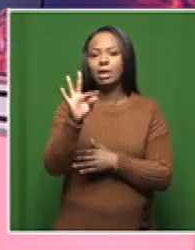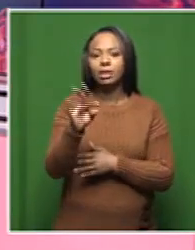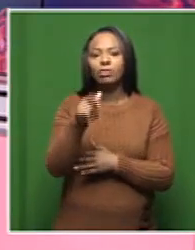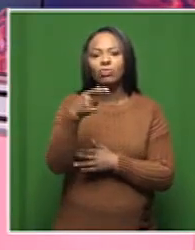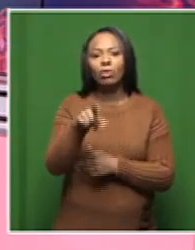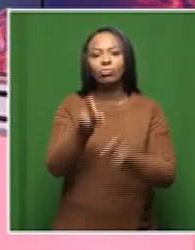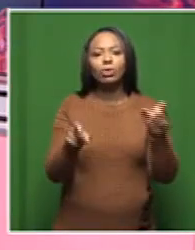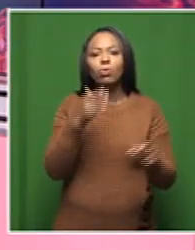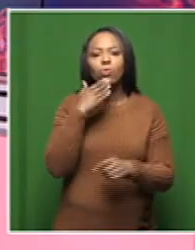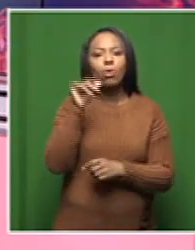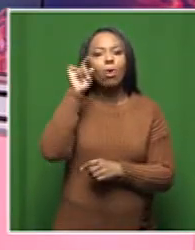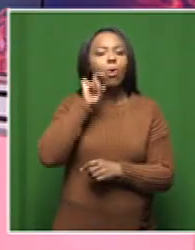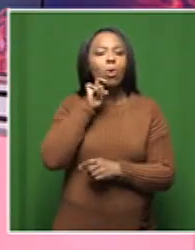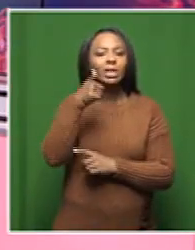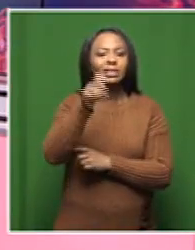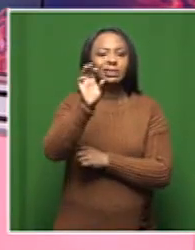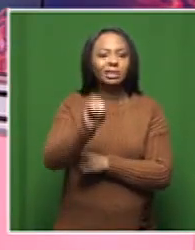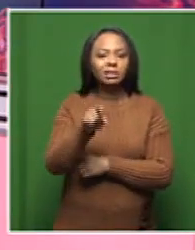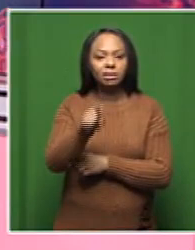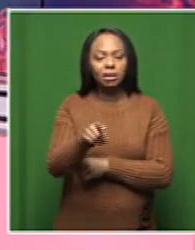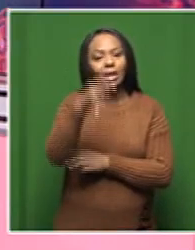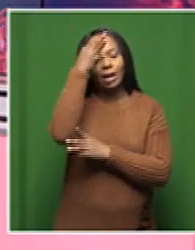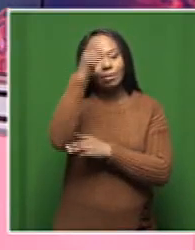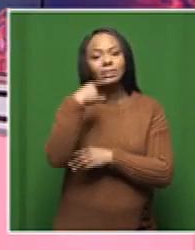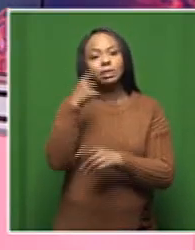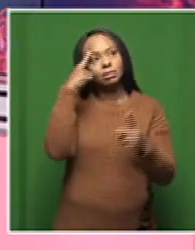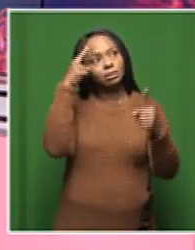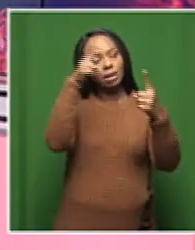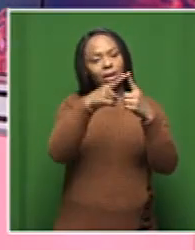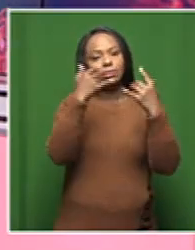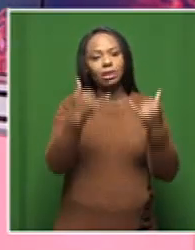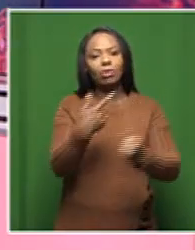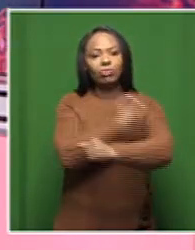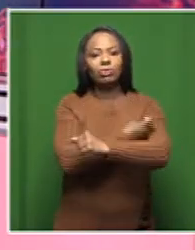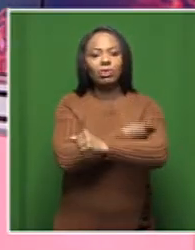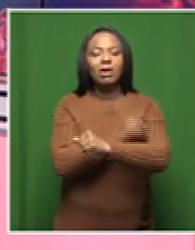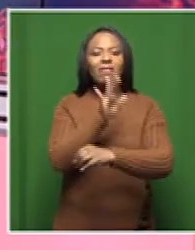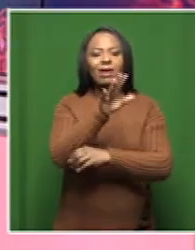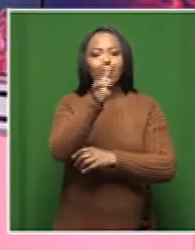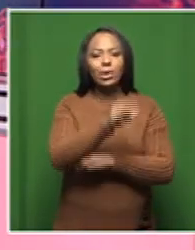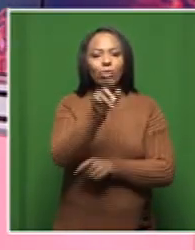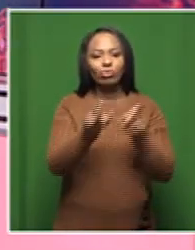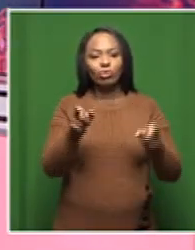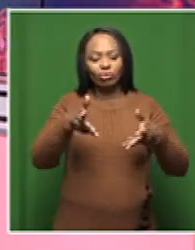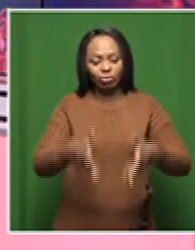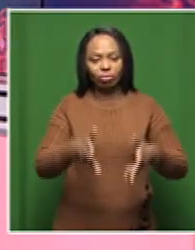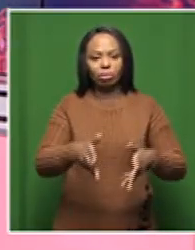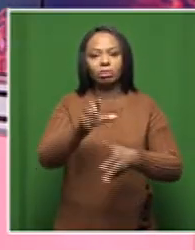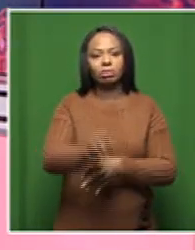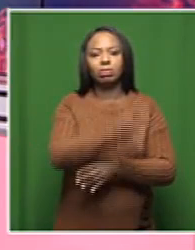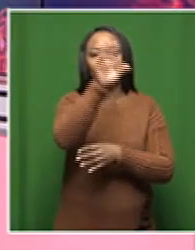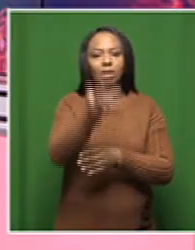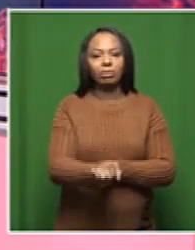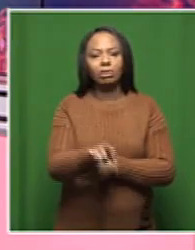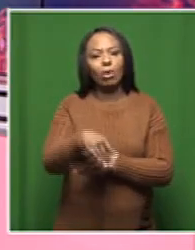along with healthcare workers. Government says it aims to vaccinate at least 5 million citizens older than 60